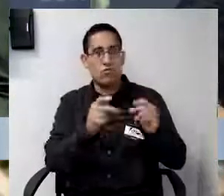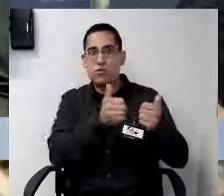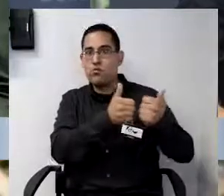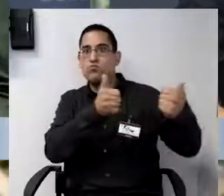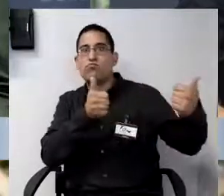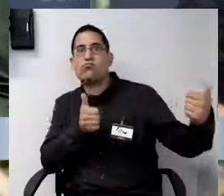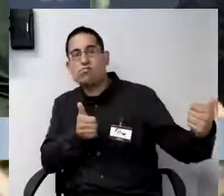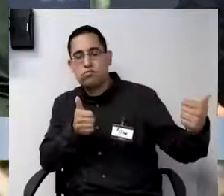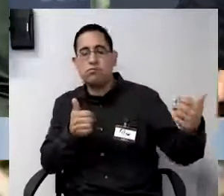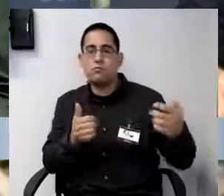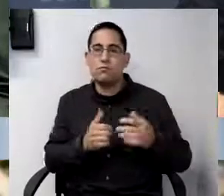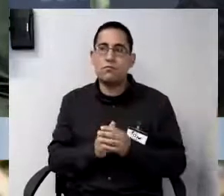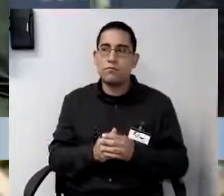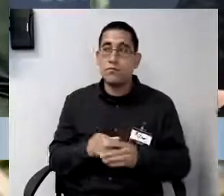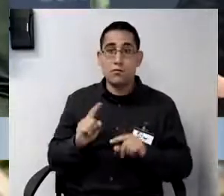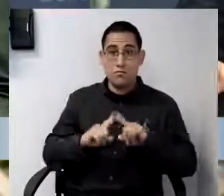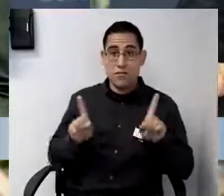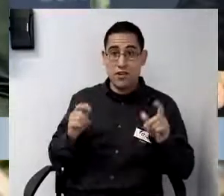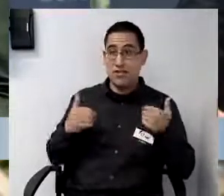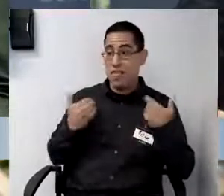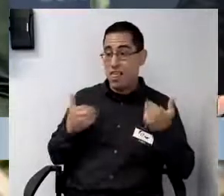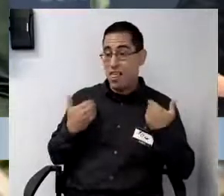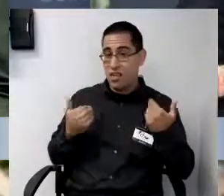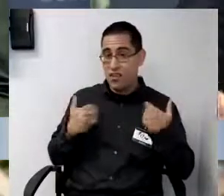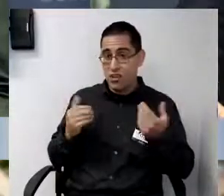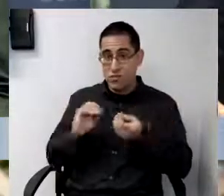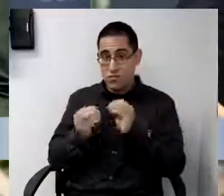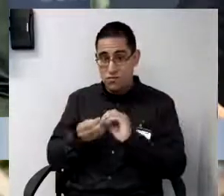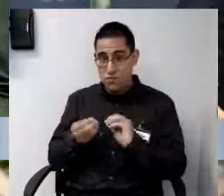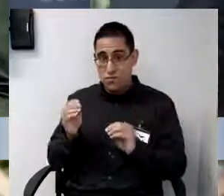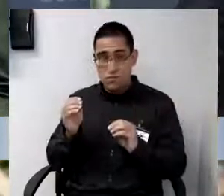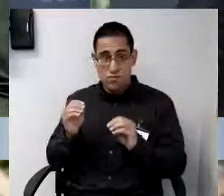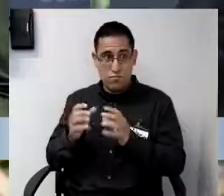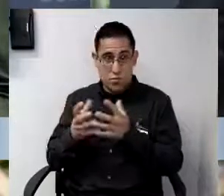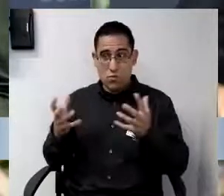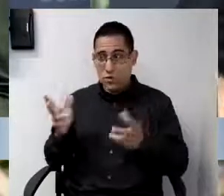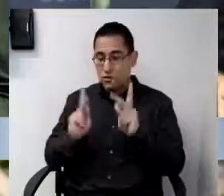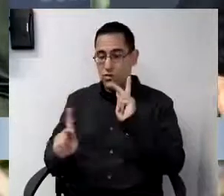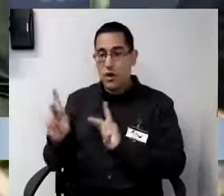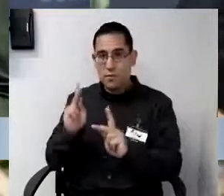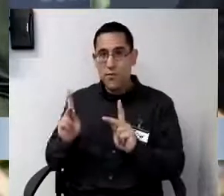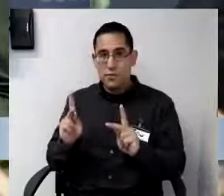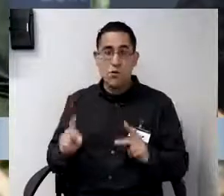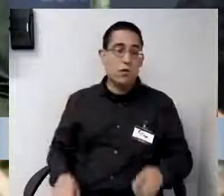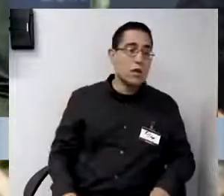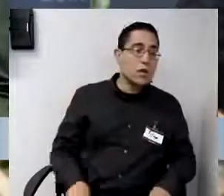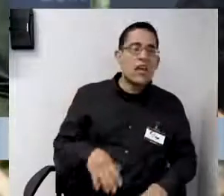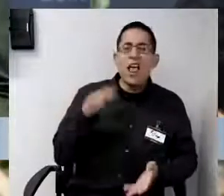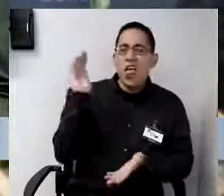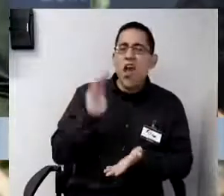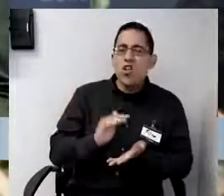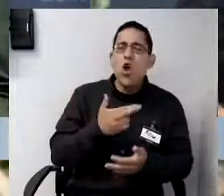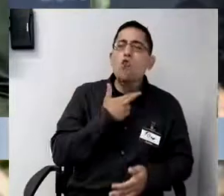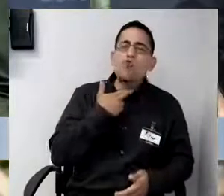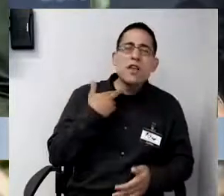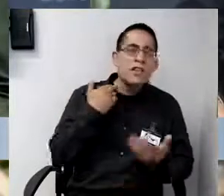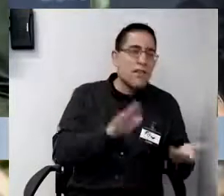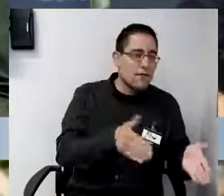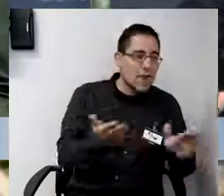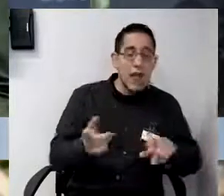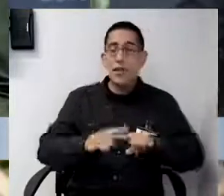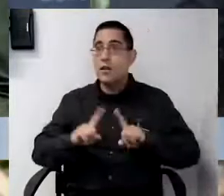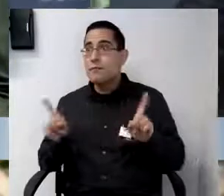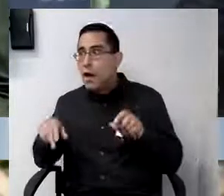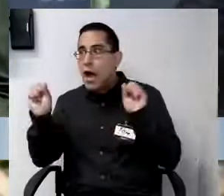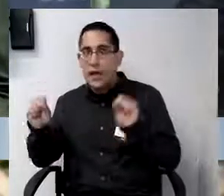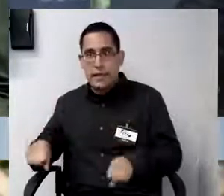younger population that is at lower risk of dying, but is at high risk of contracting the virus, and unfortunately